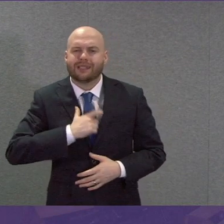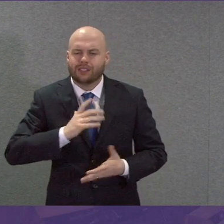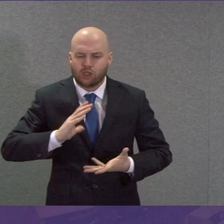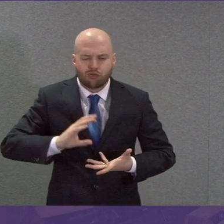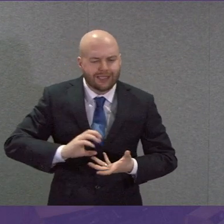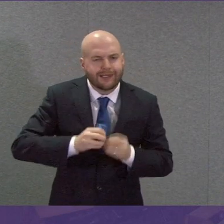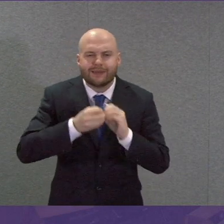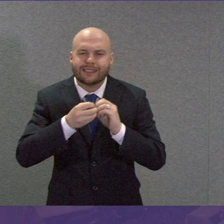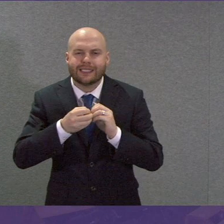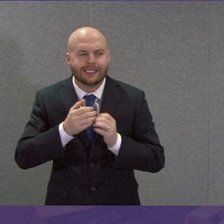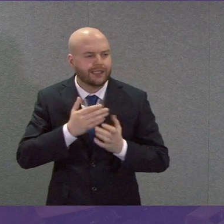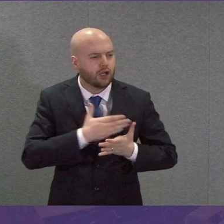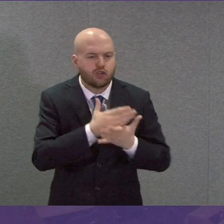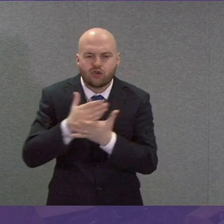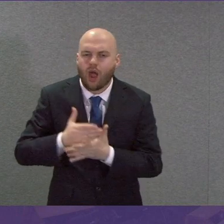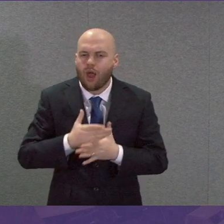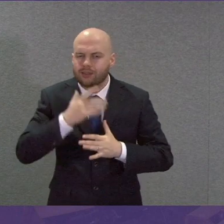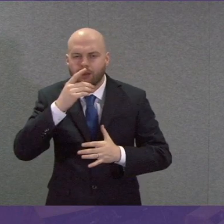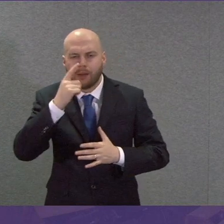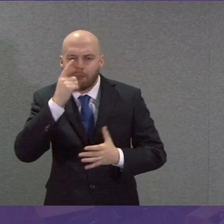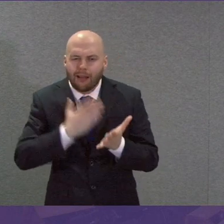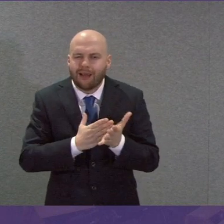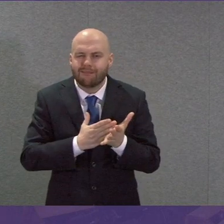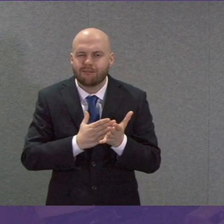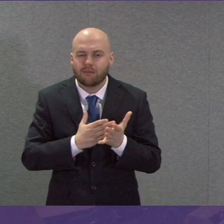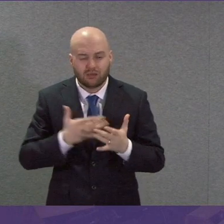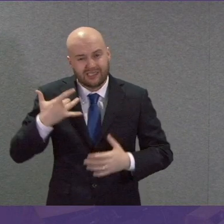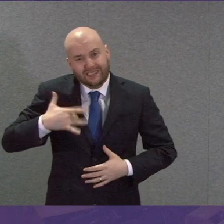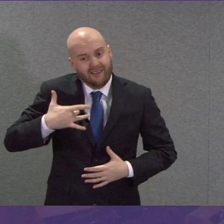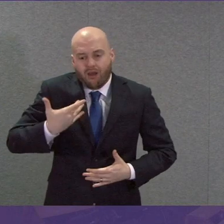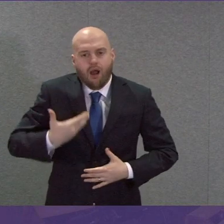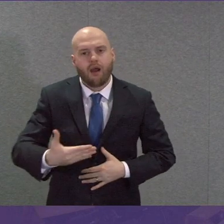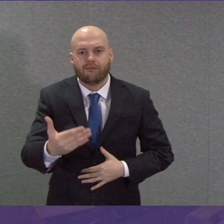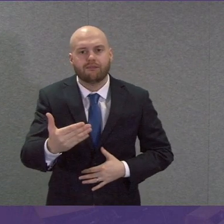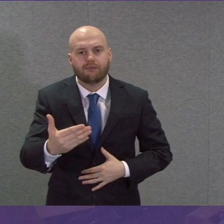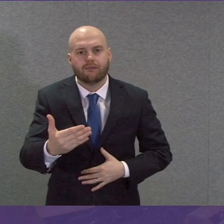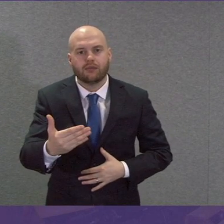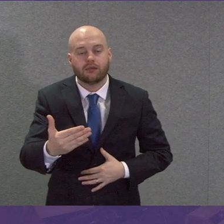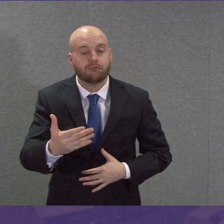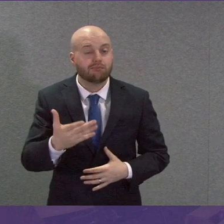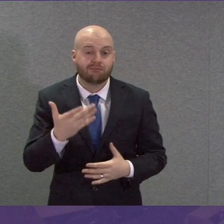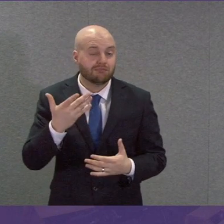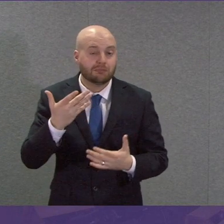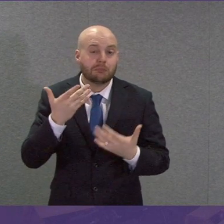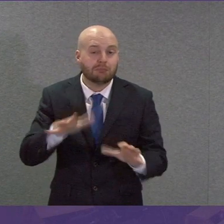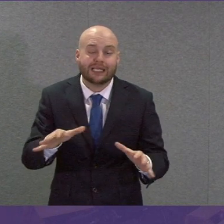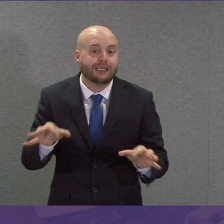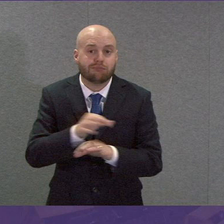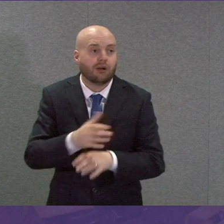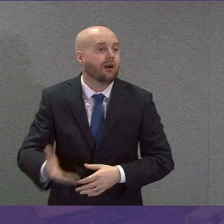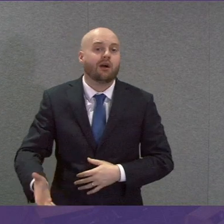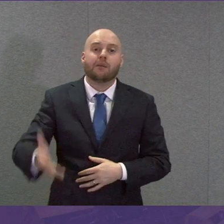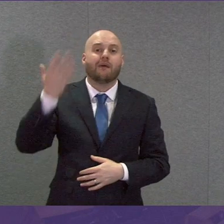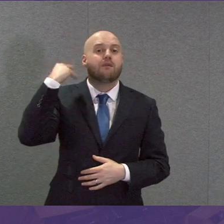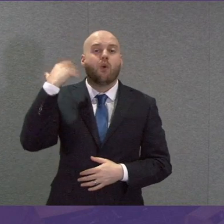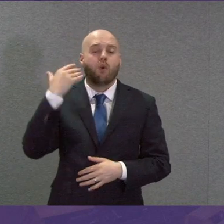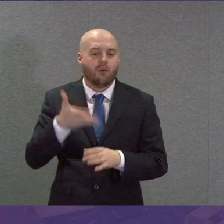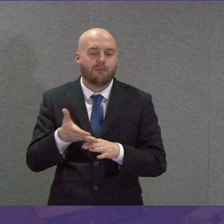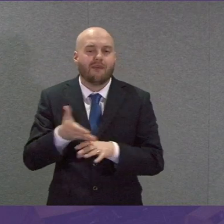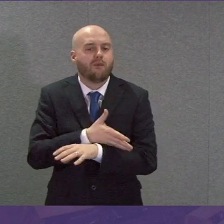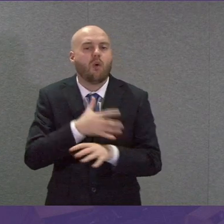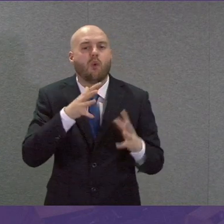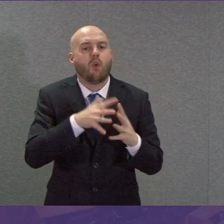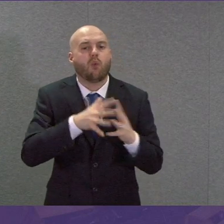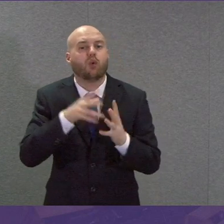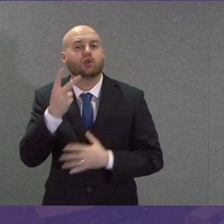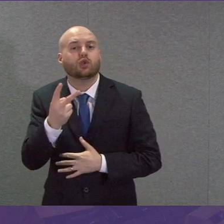survival. In the dark times, will there also be singing? Asked Bertolt Brecht just before the Second World War. And